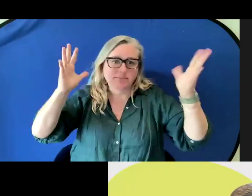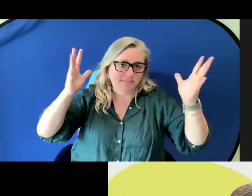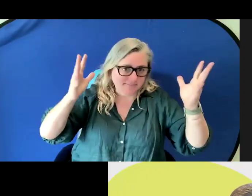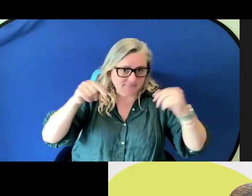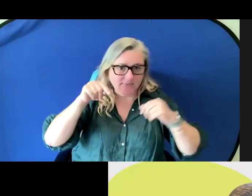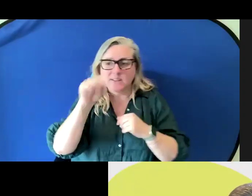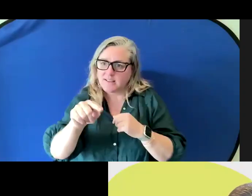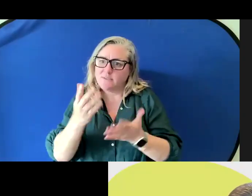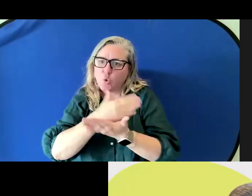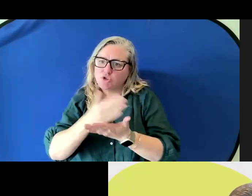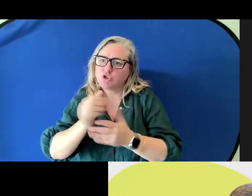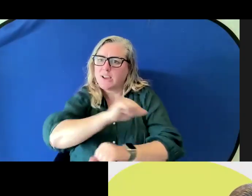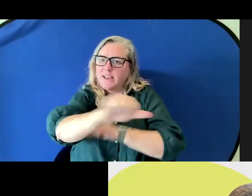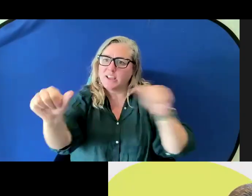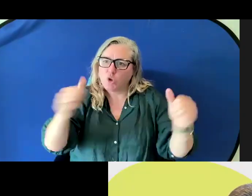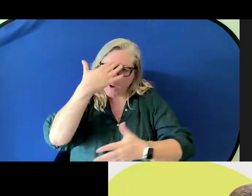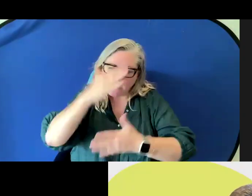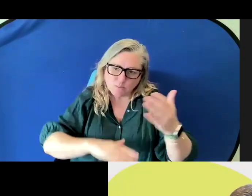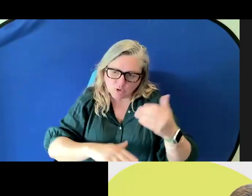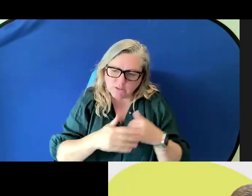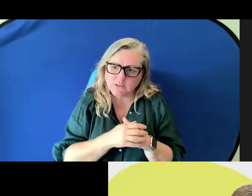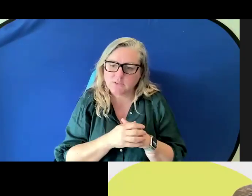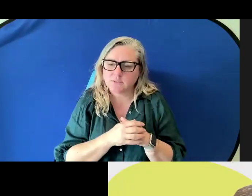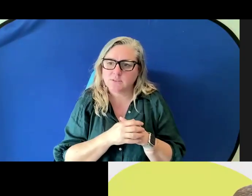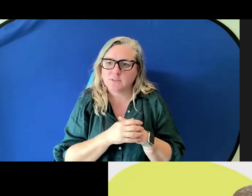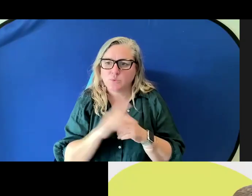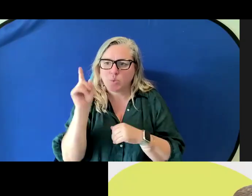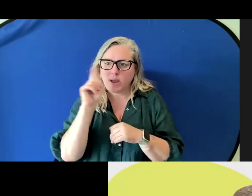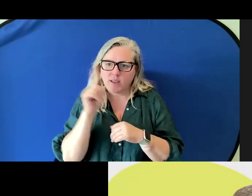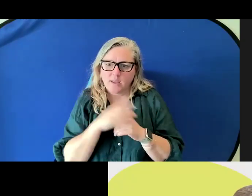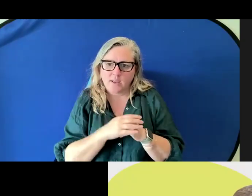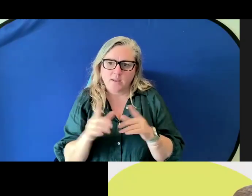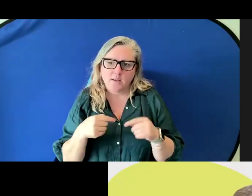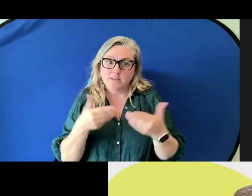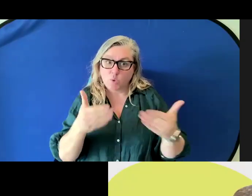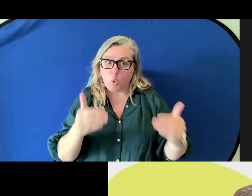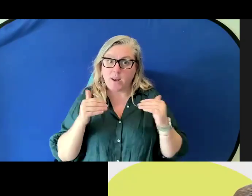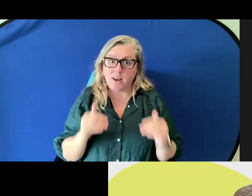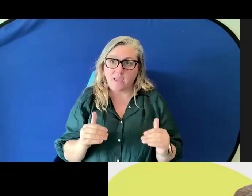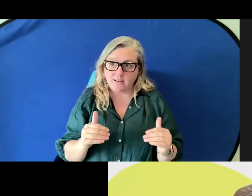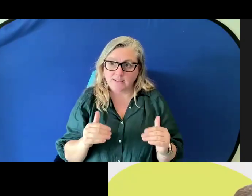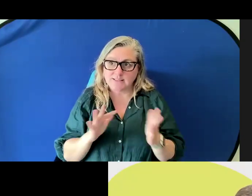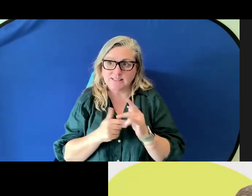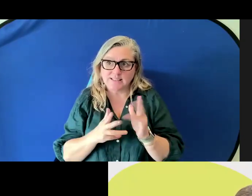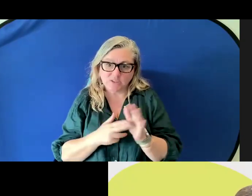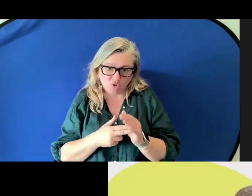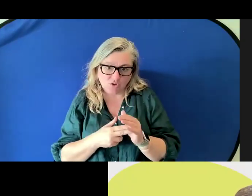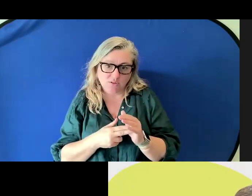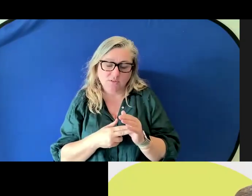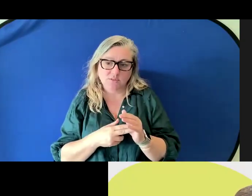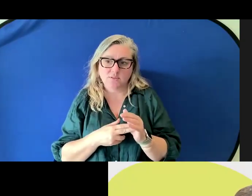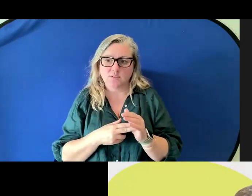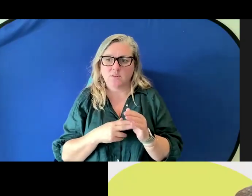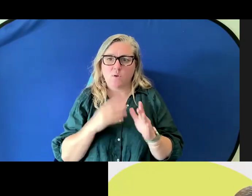sharing your insights and experiences with us today. And we'll move on to the next section of